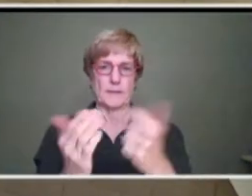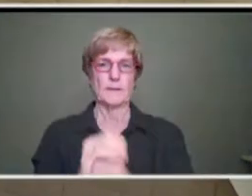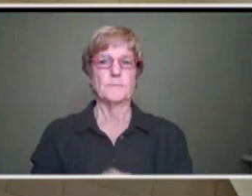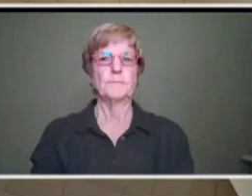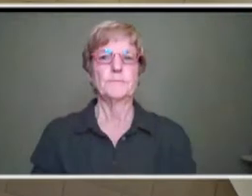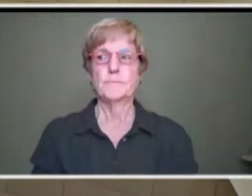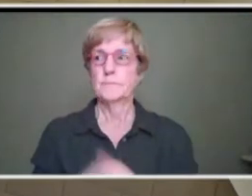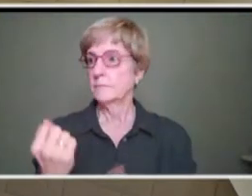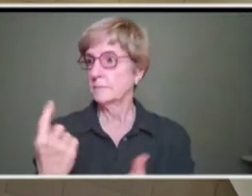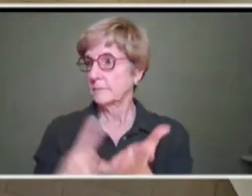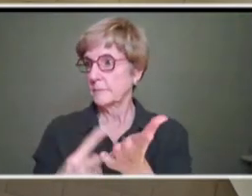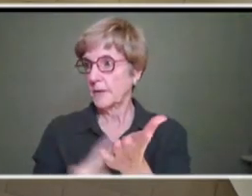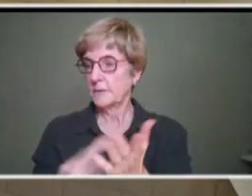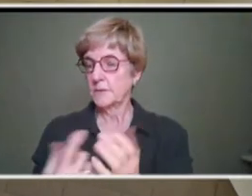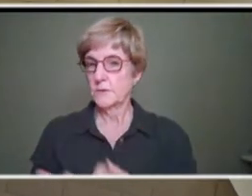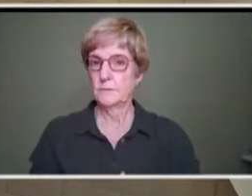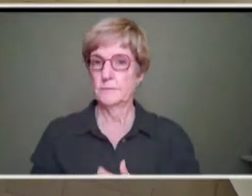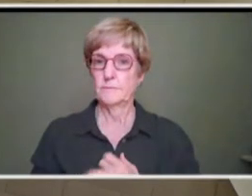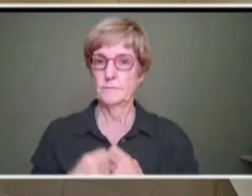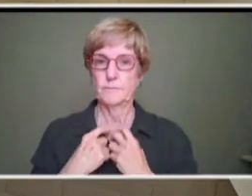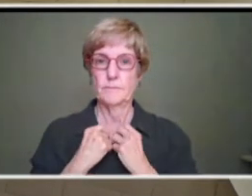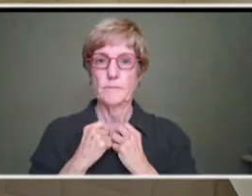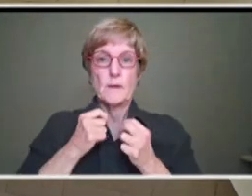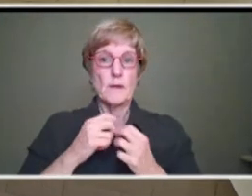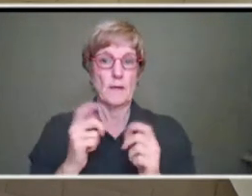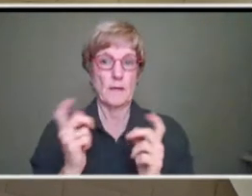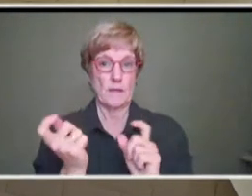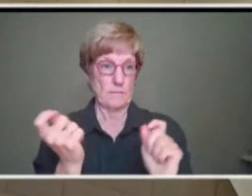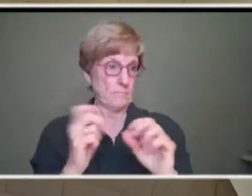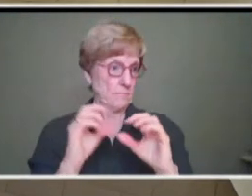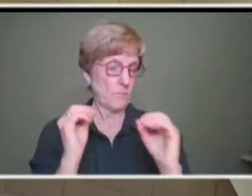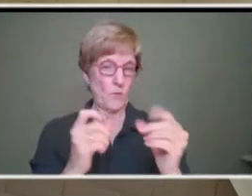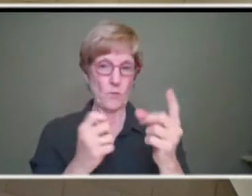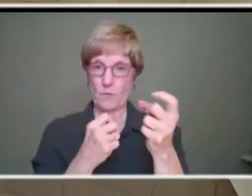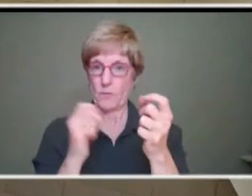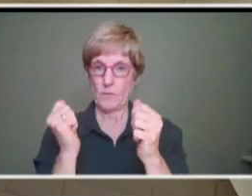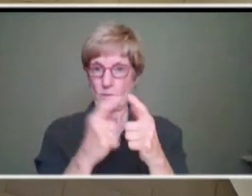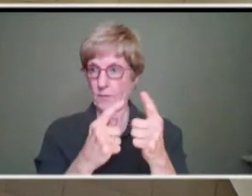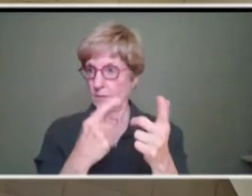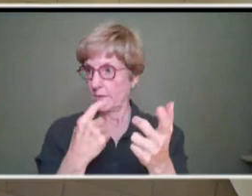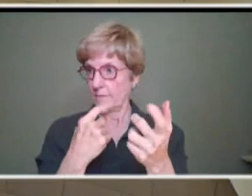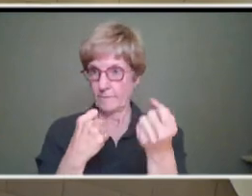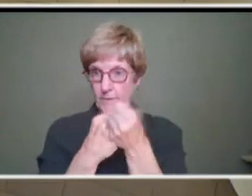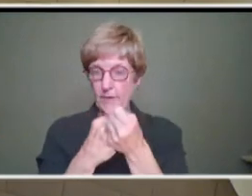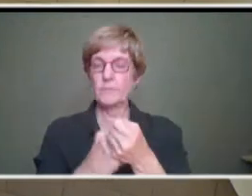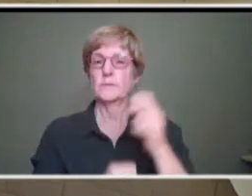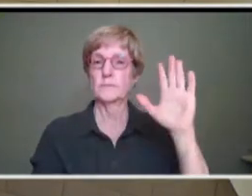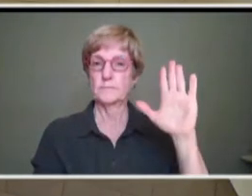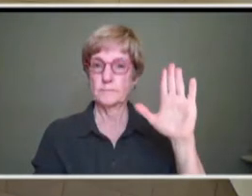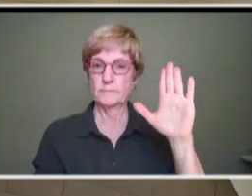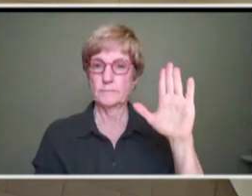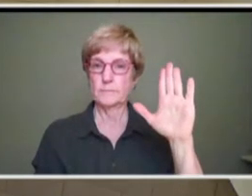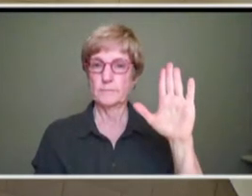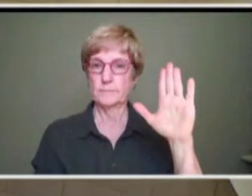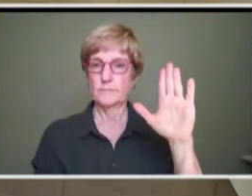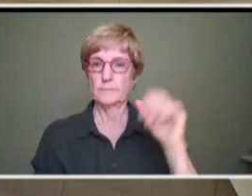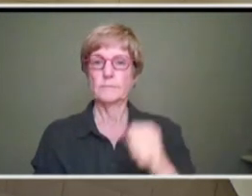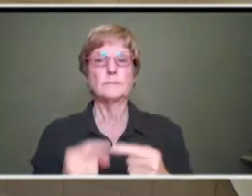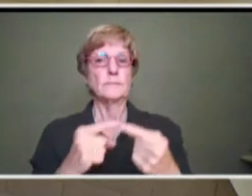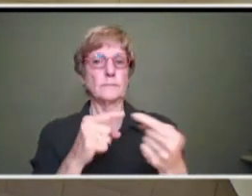is there any discussion here are none all in favor uh please raise your hand any